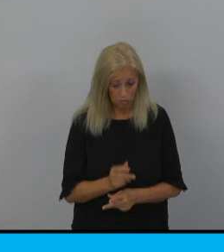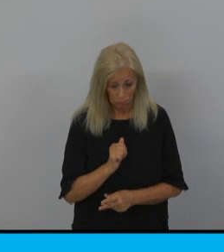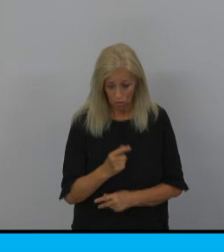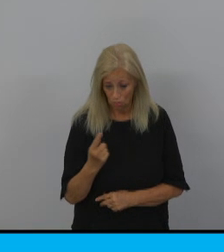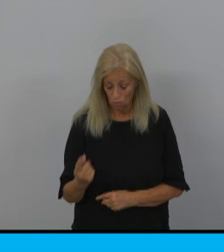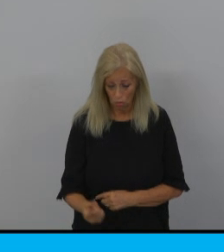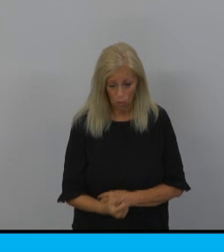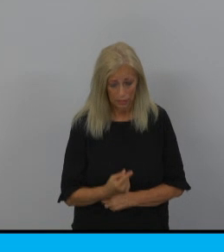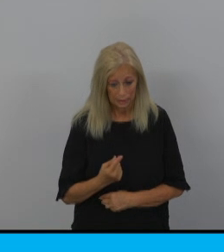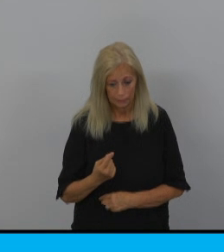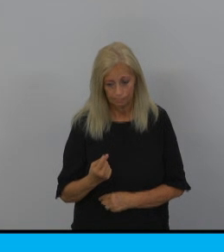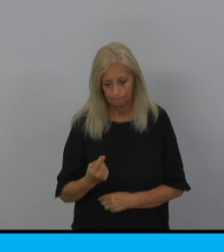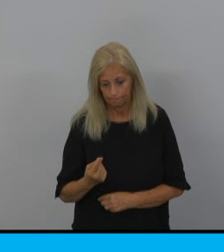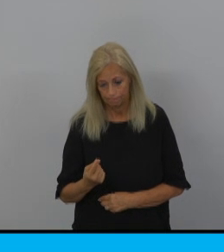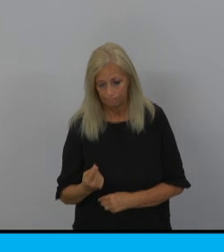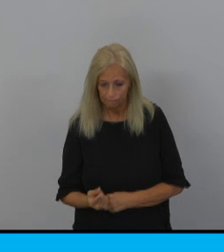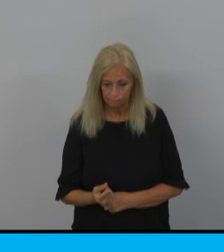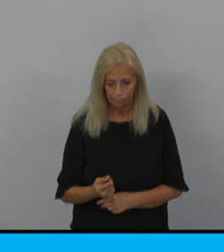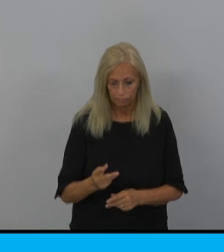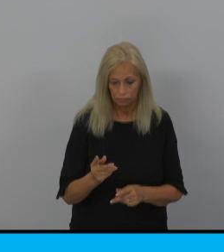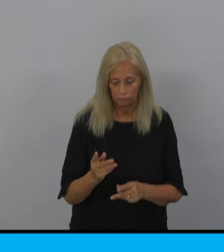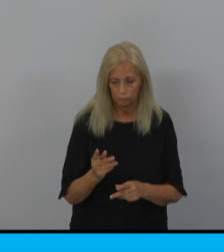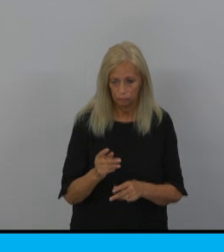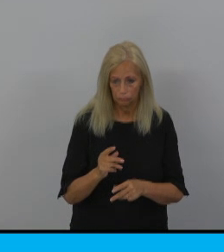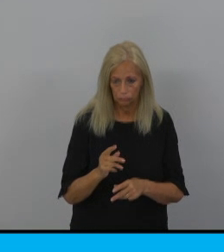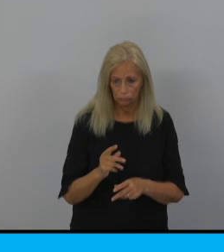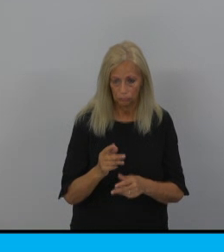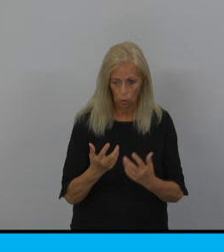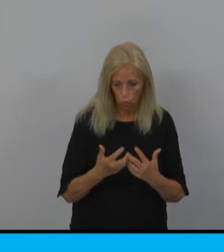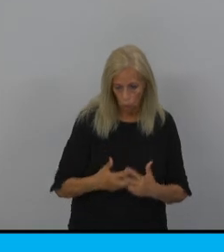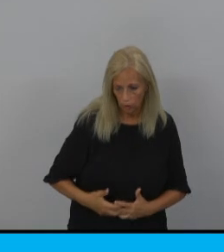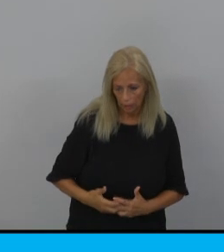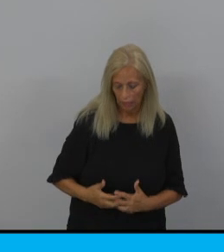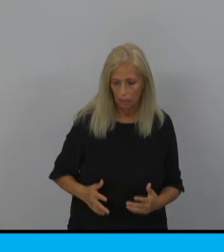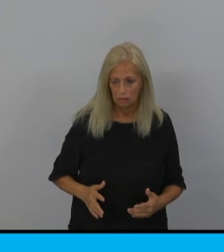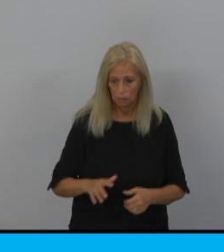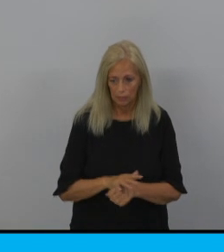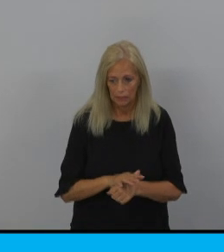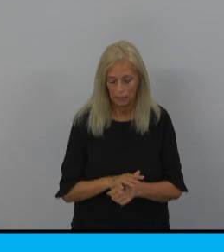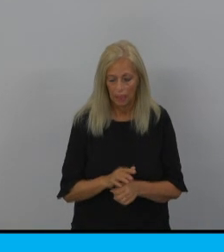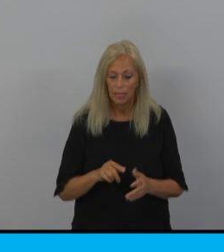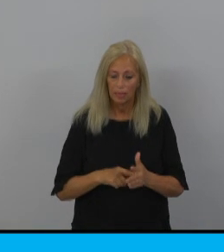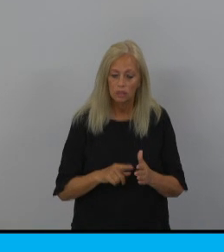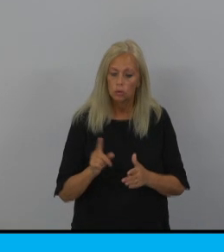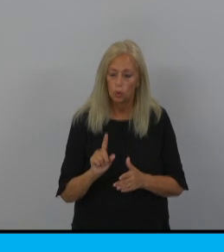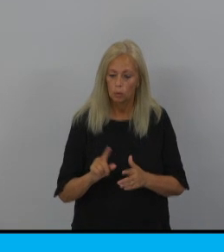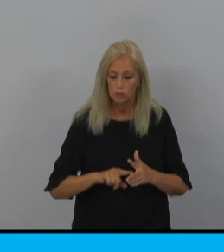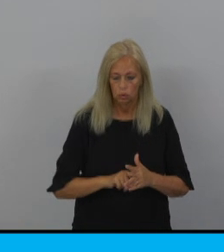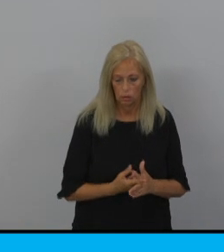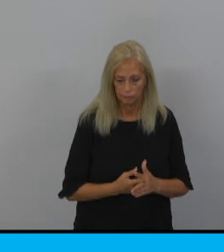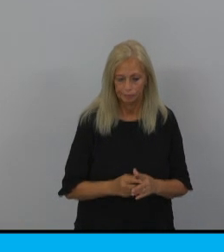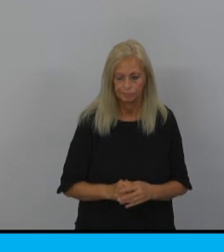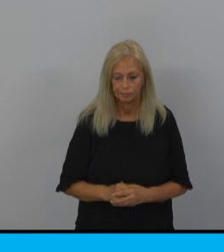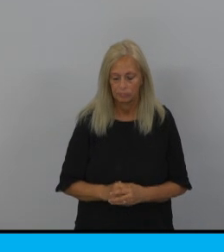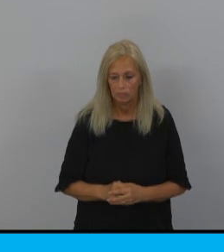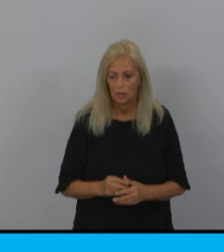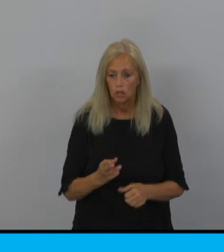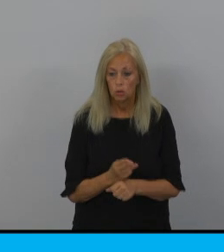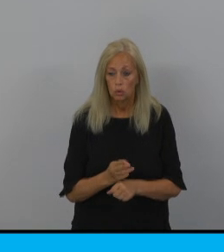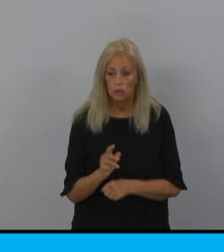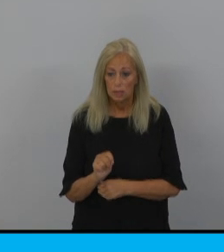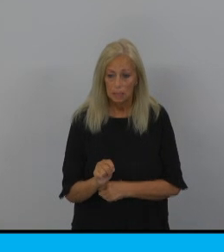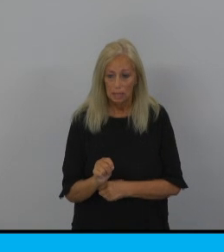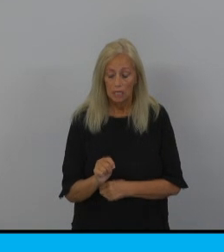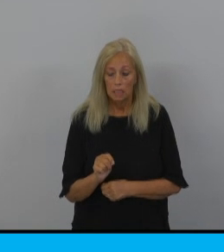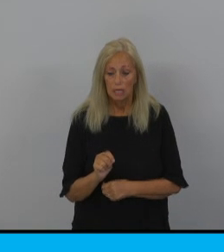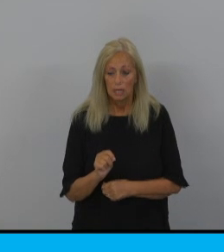always work out completely, but this is where we start. So using that, though, and